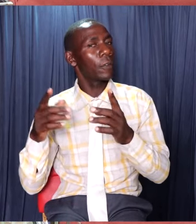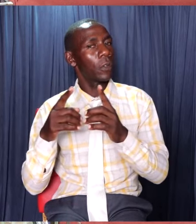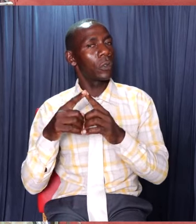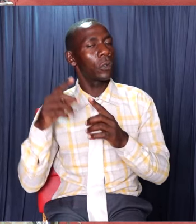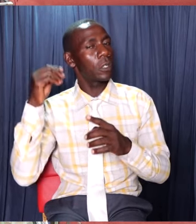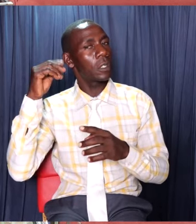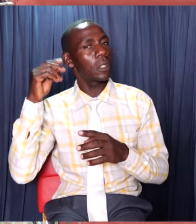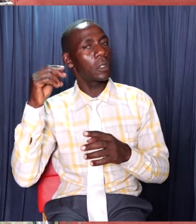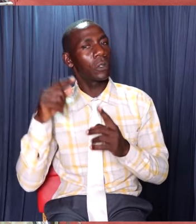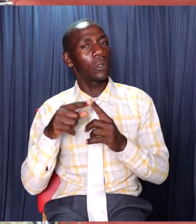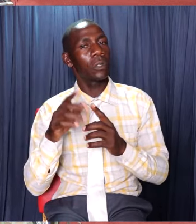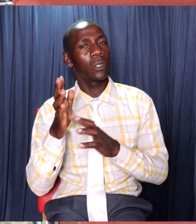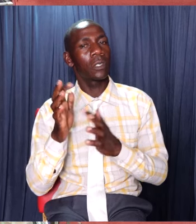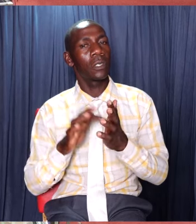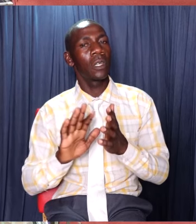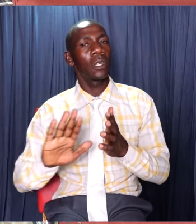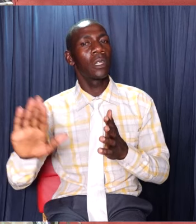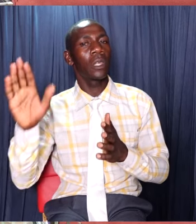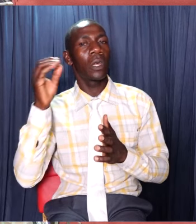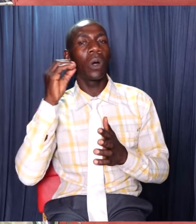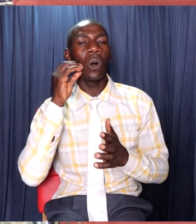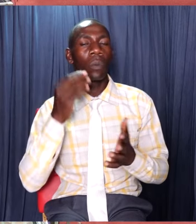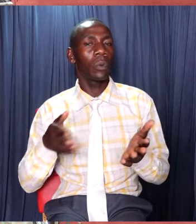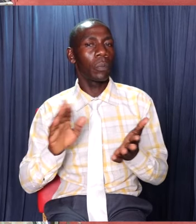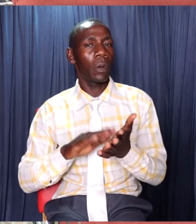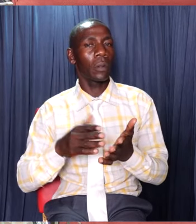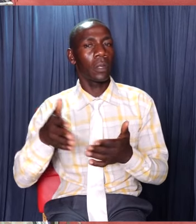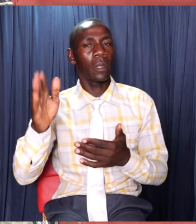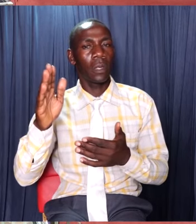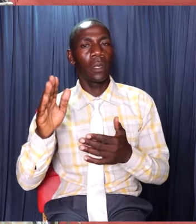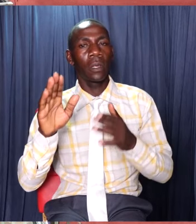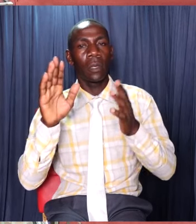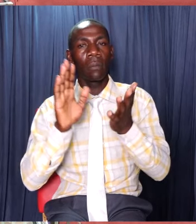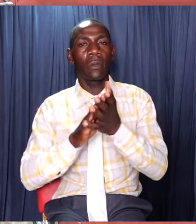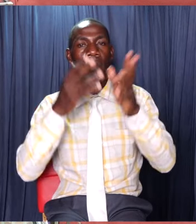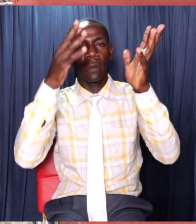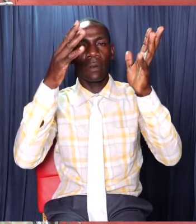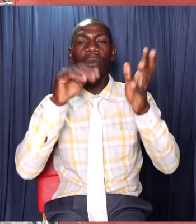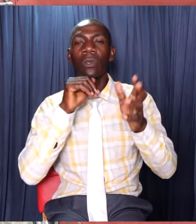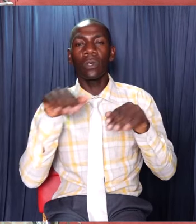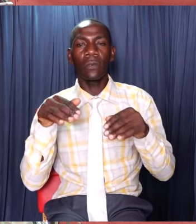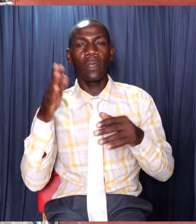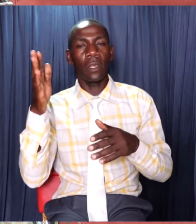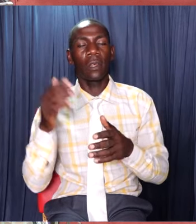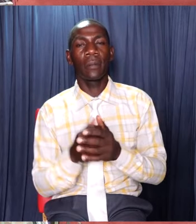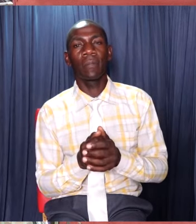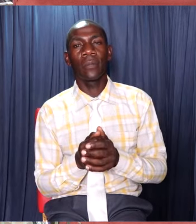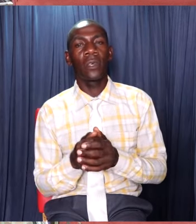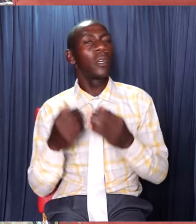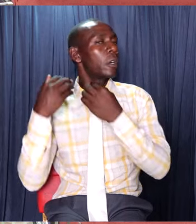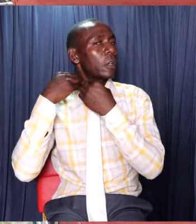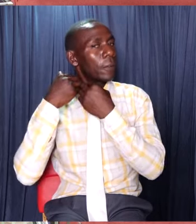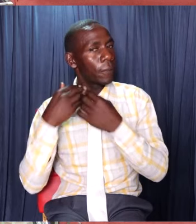Those who refused to listen to Jesus. Kule kwao walikokwenda kule. Wherever they went. Miujiza haikufanyika. Miracles were not performed.